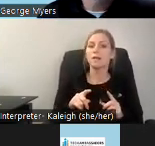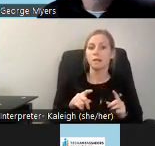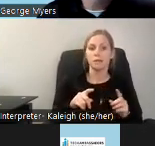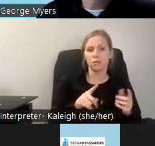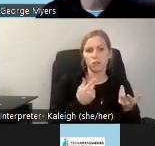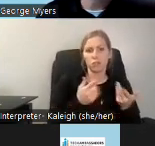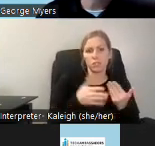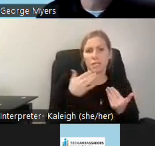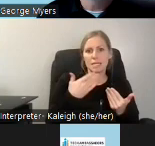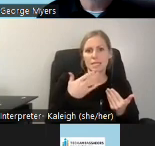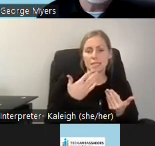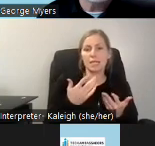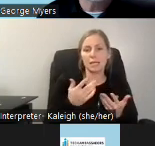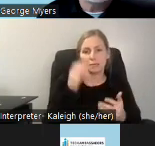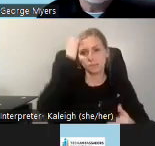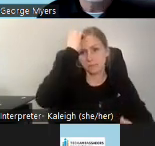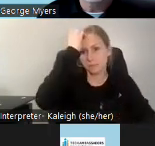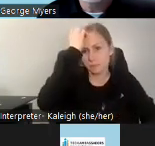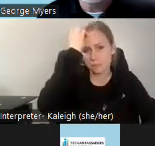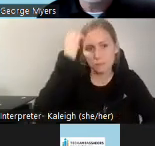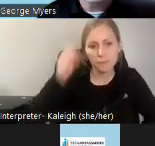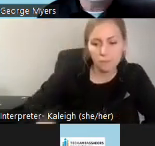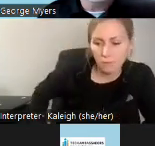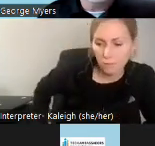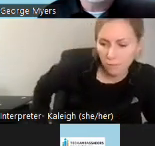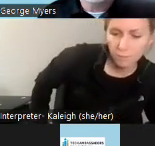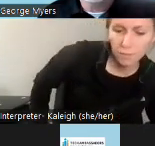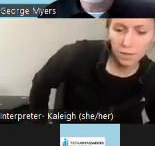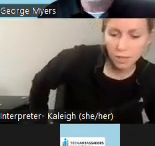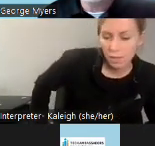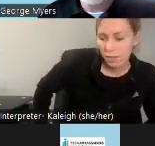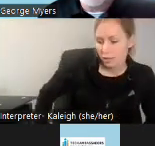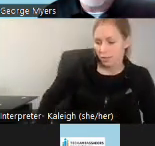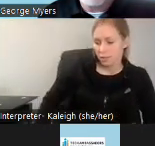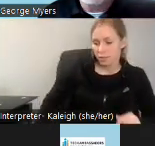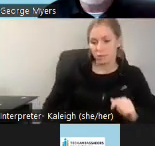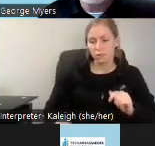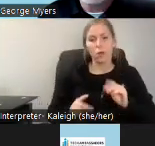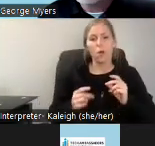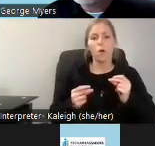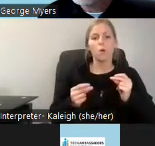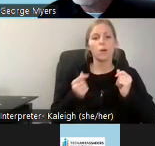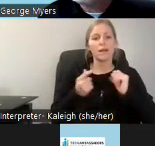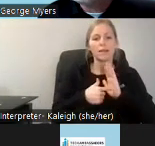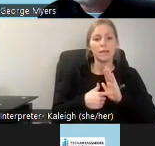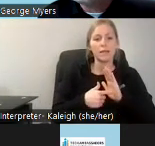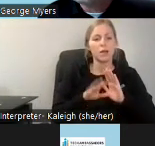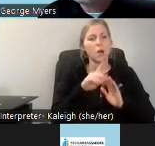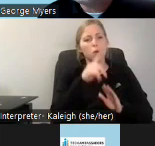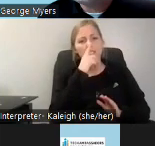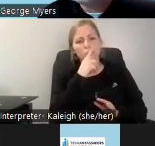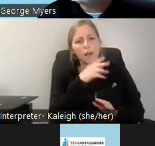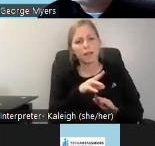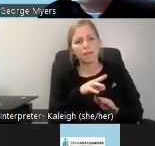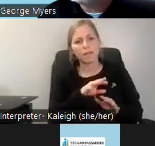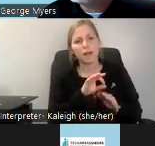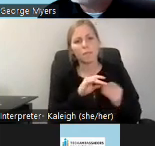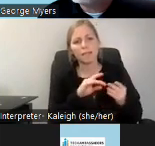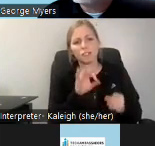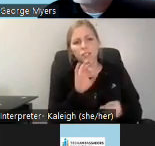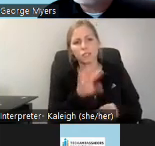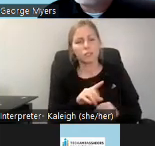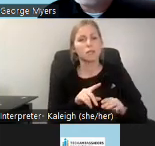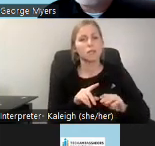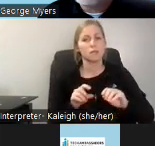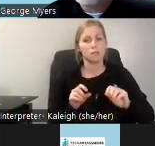things. So what I'm going to do real quickly is just show you. Can I mention that you